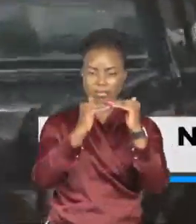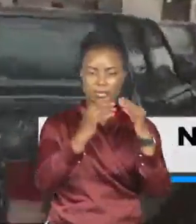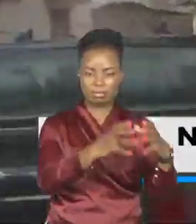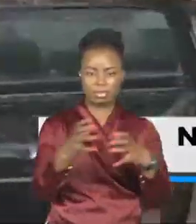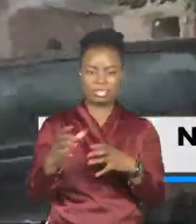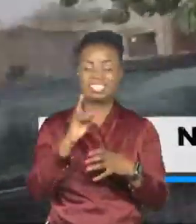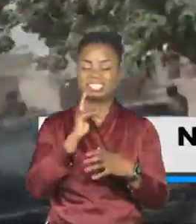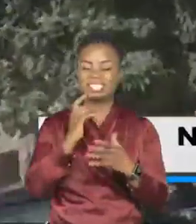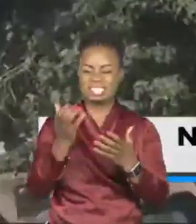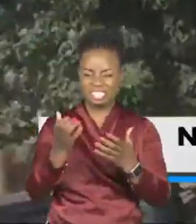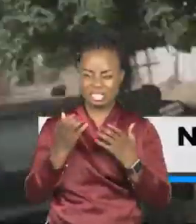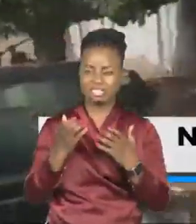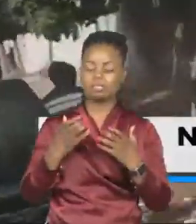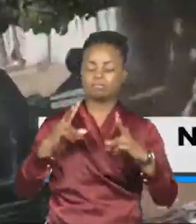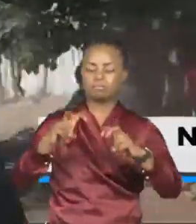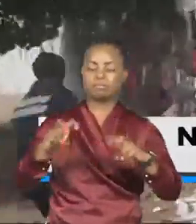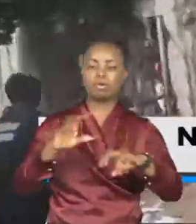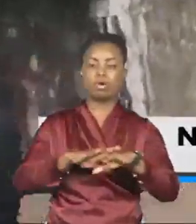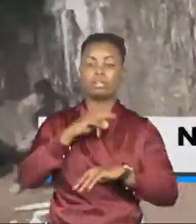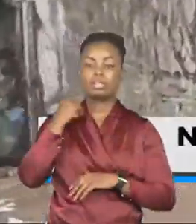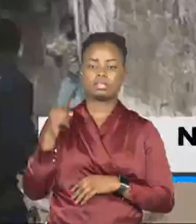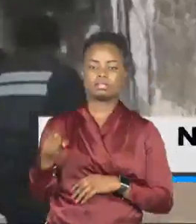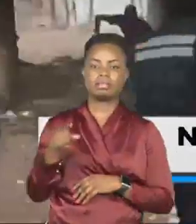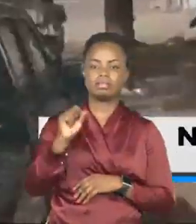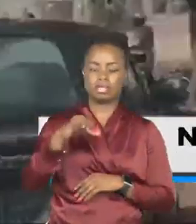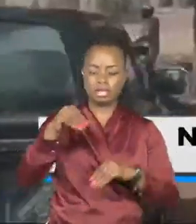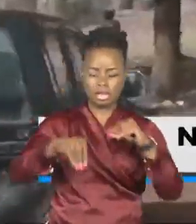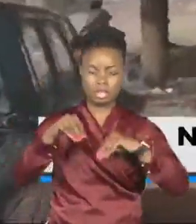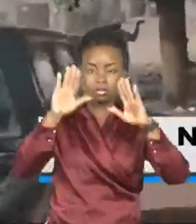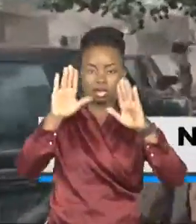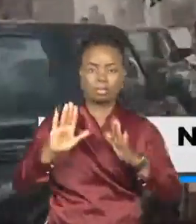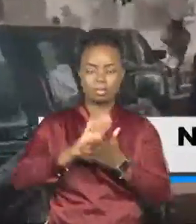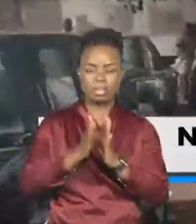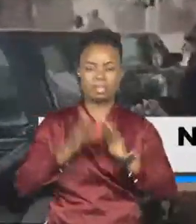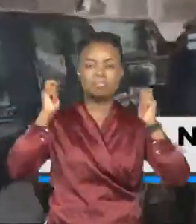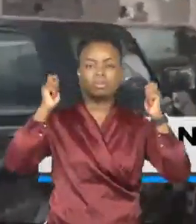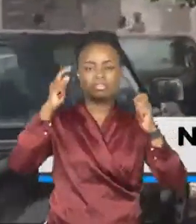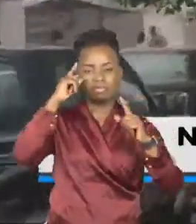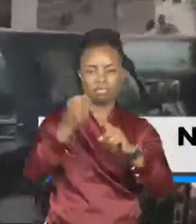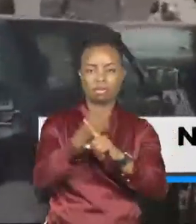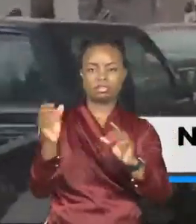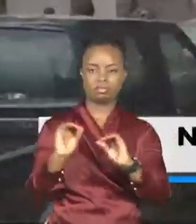be shed on the killing so that the election campaign does not become a pretext for violence.